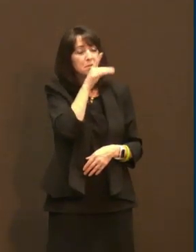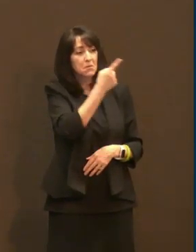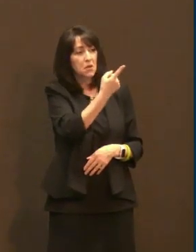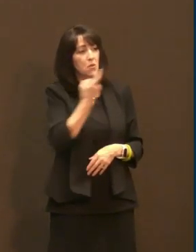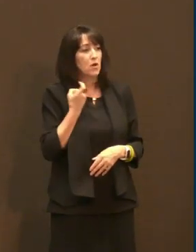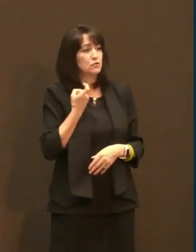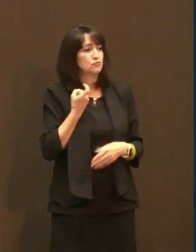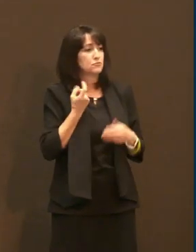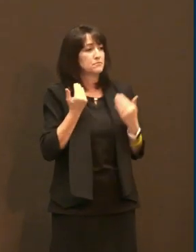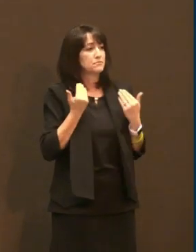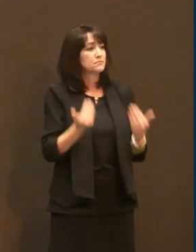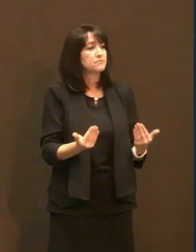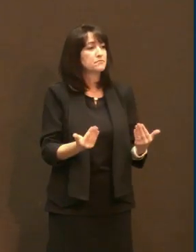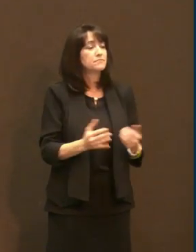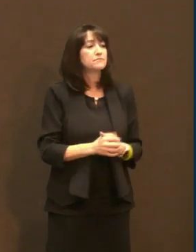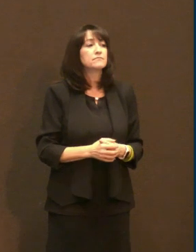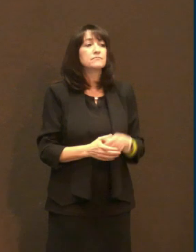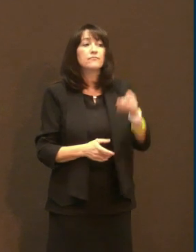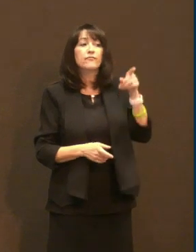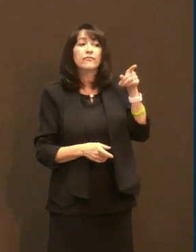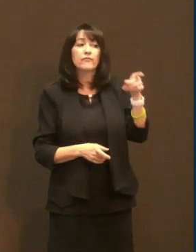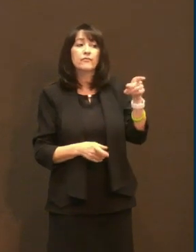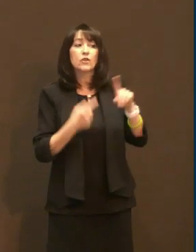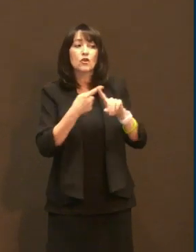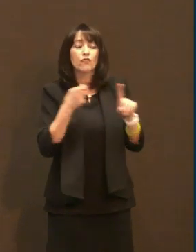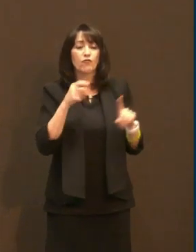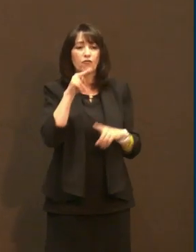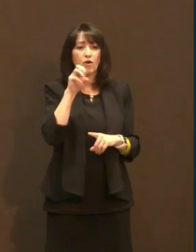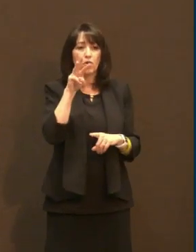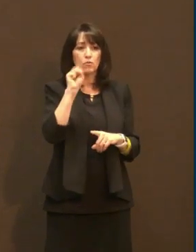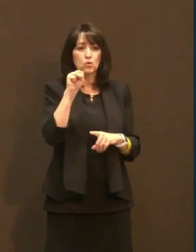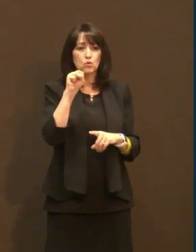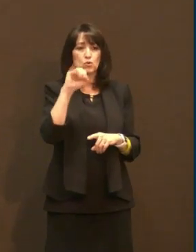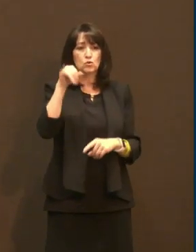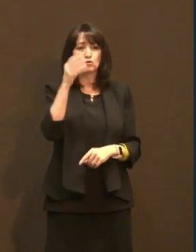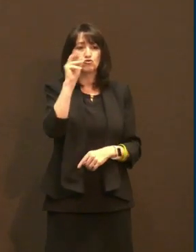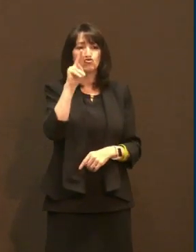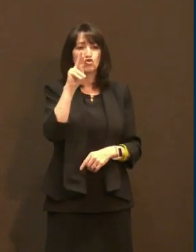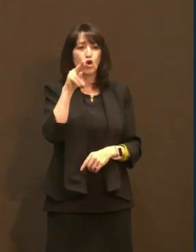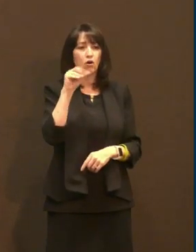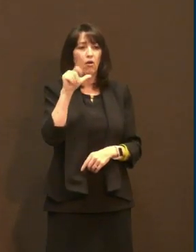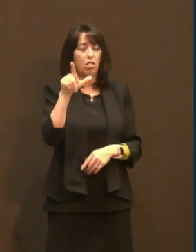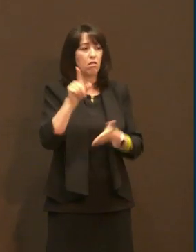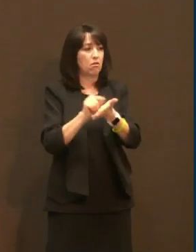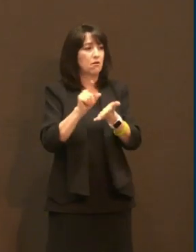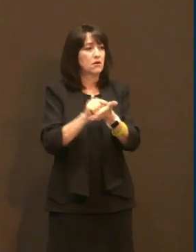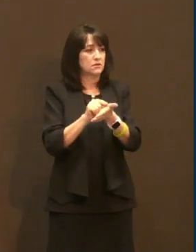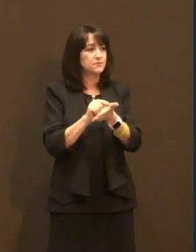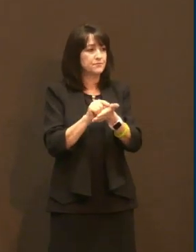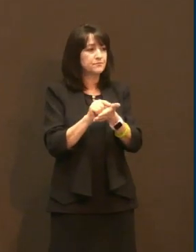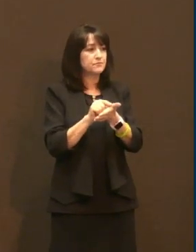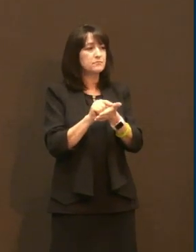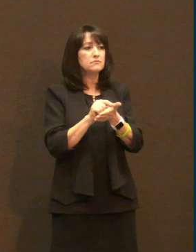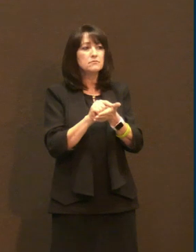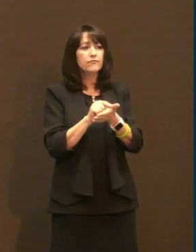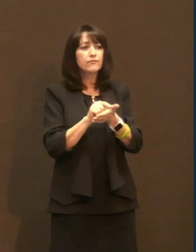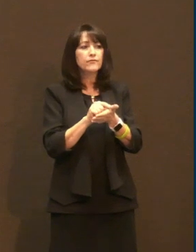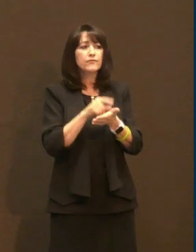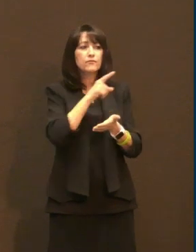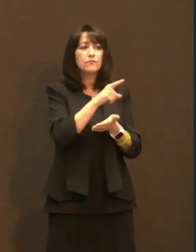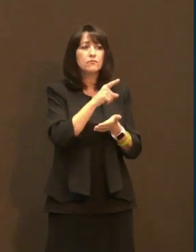So yes, Esteban Parra with the News Journal. This question is about the reopening of some of the